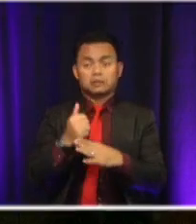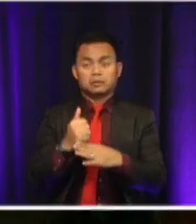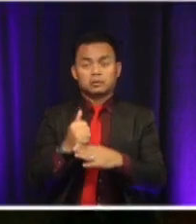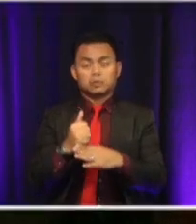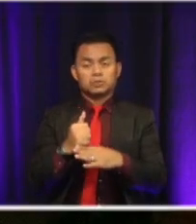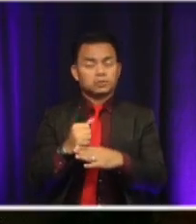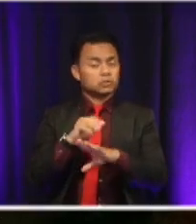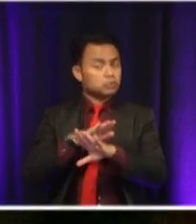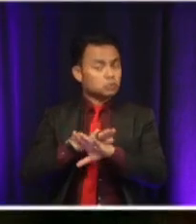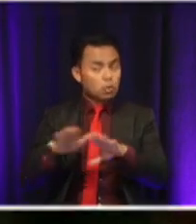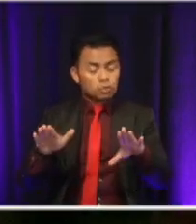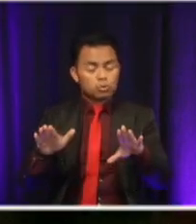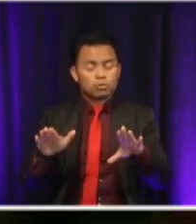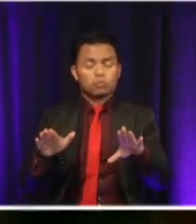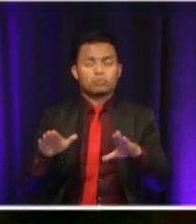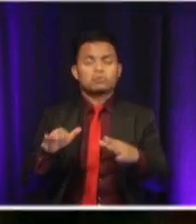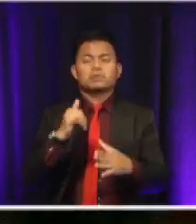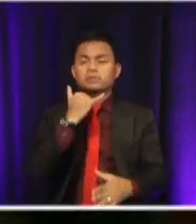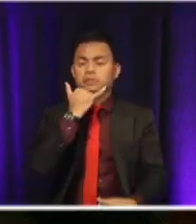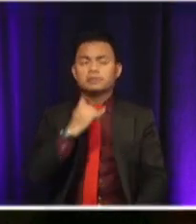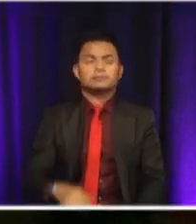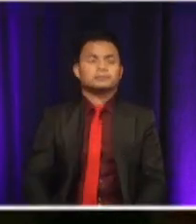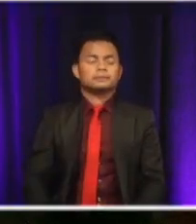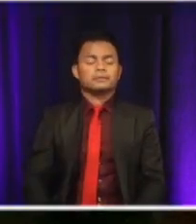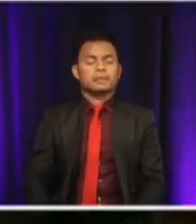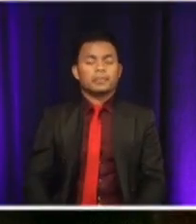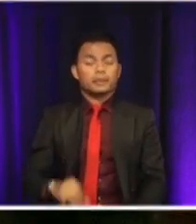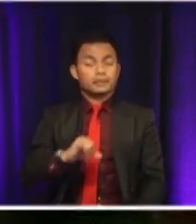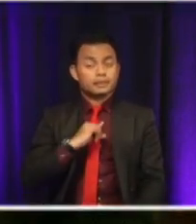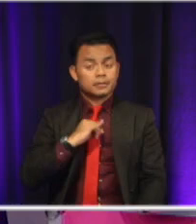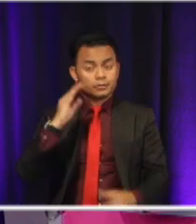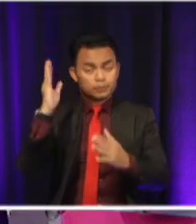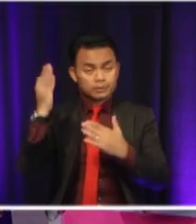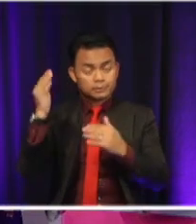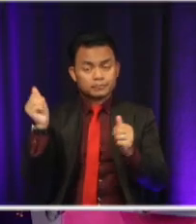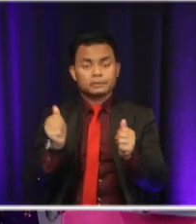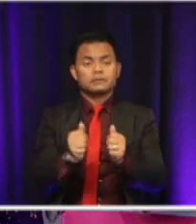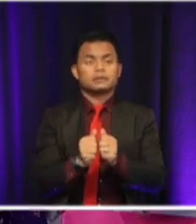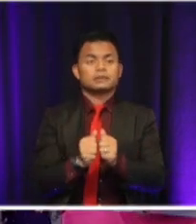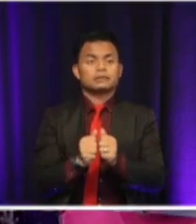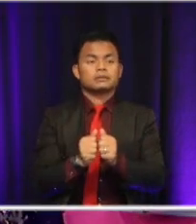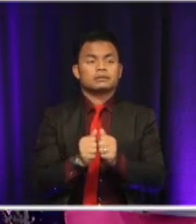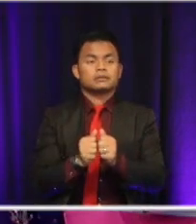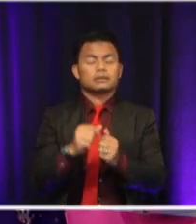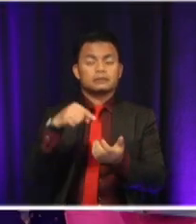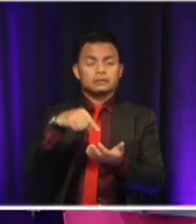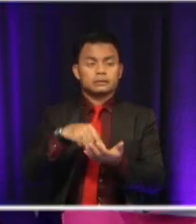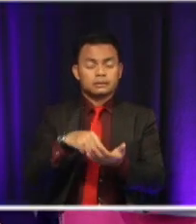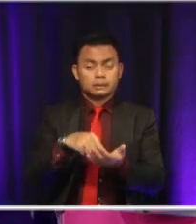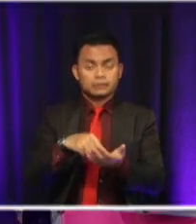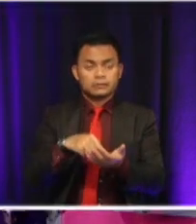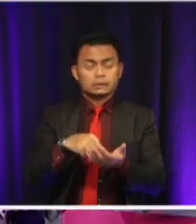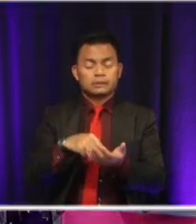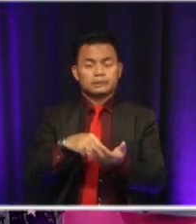are unable to go beyond that. So I'm hoping that with this set of